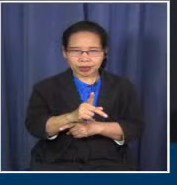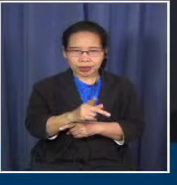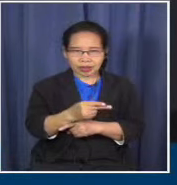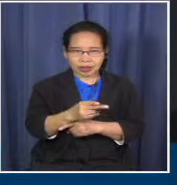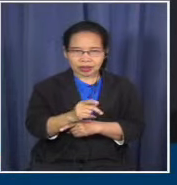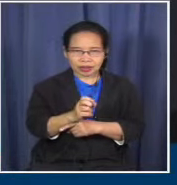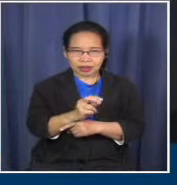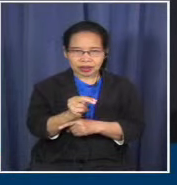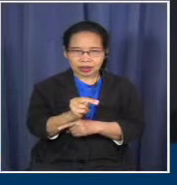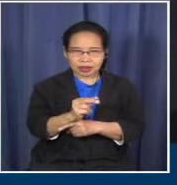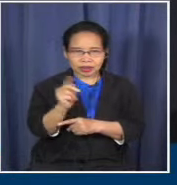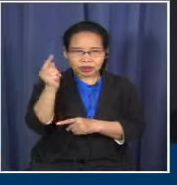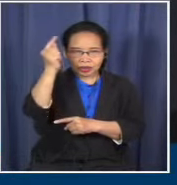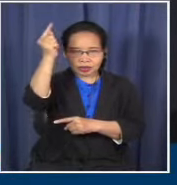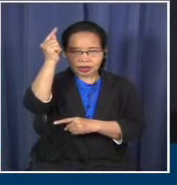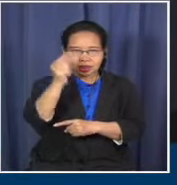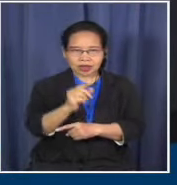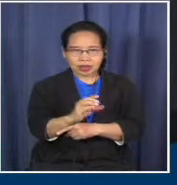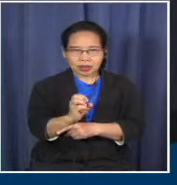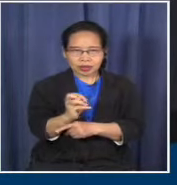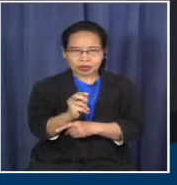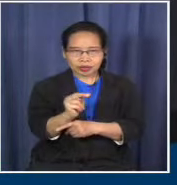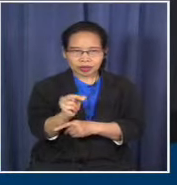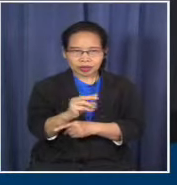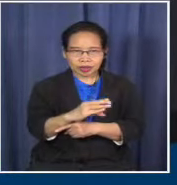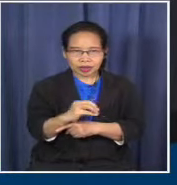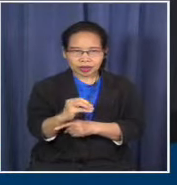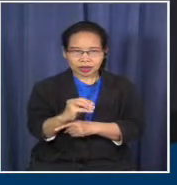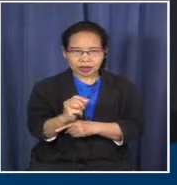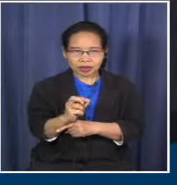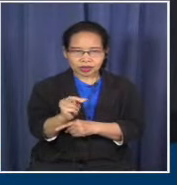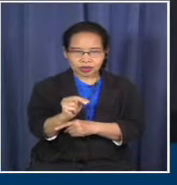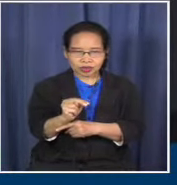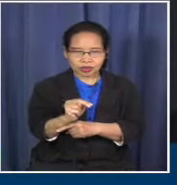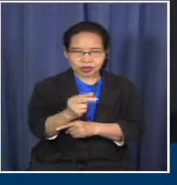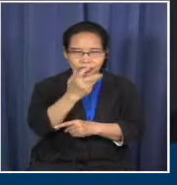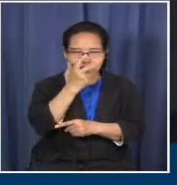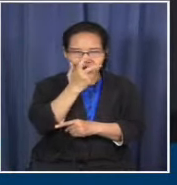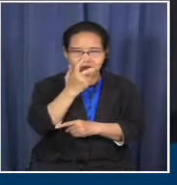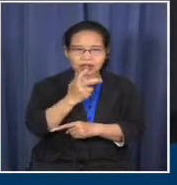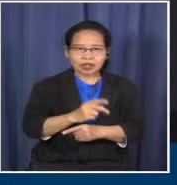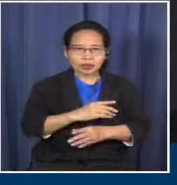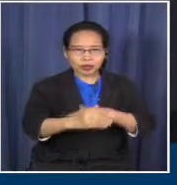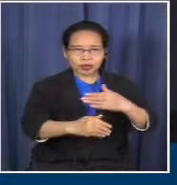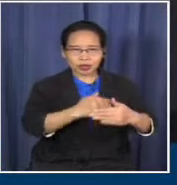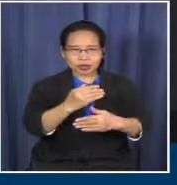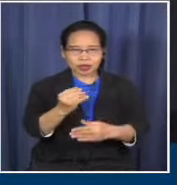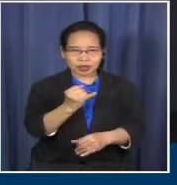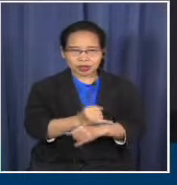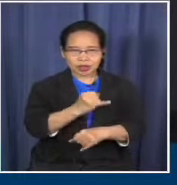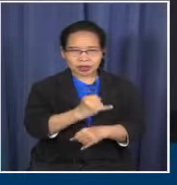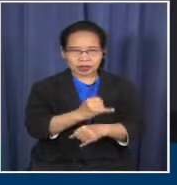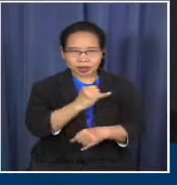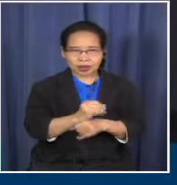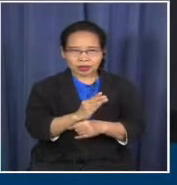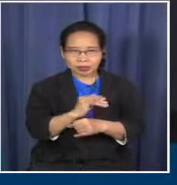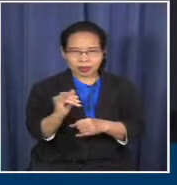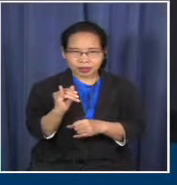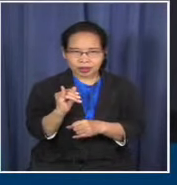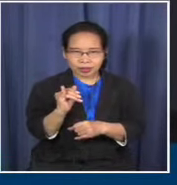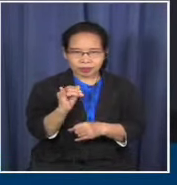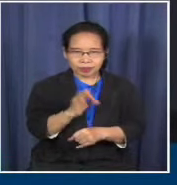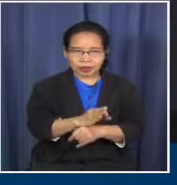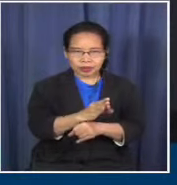theory of combustion and corrosion. Oxygen is produced industrially